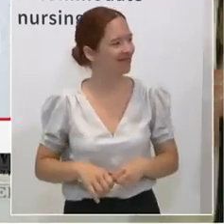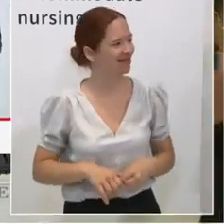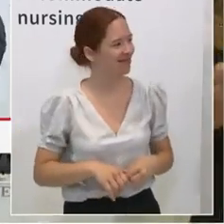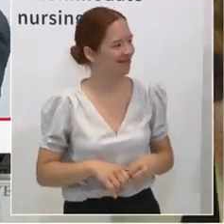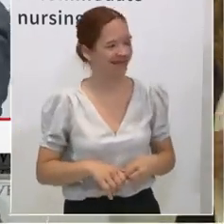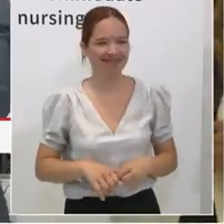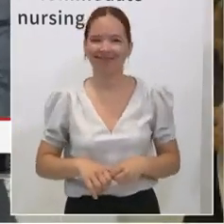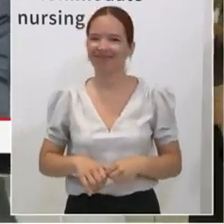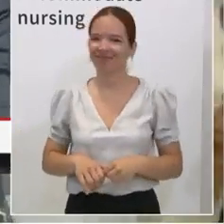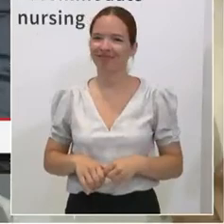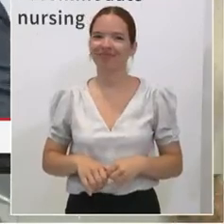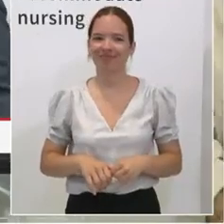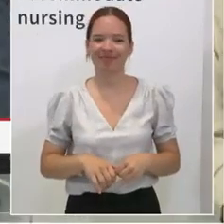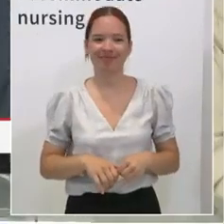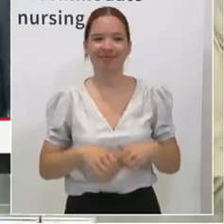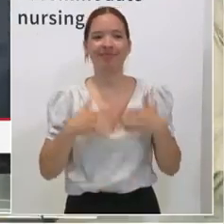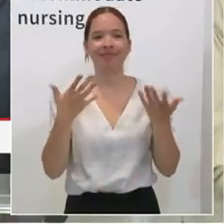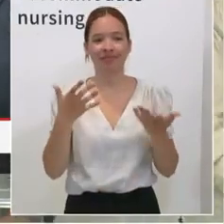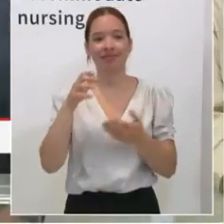And Sam Abbott.